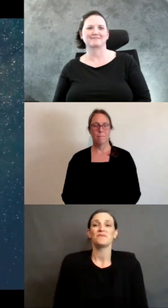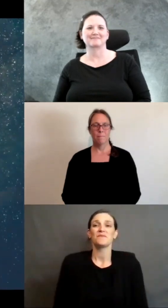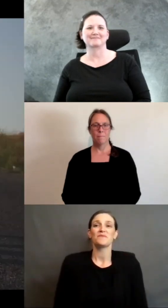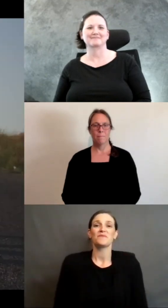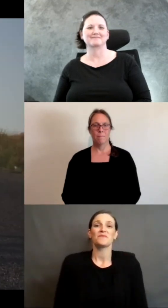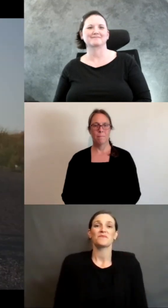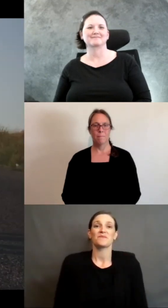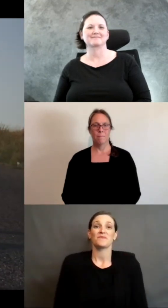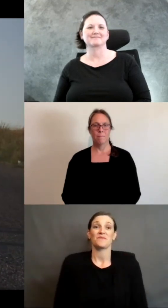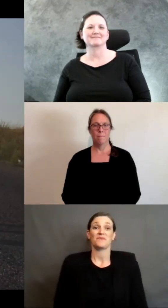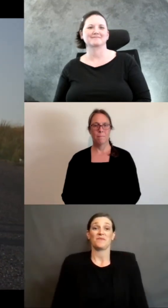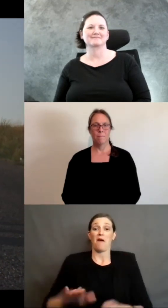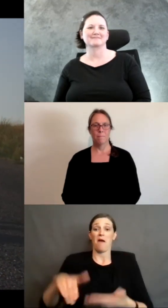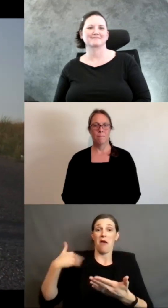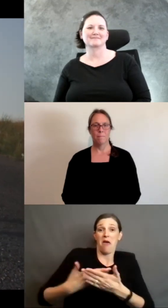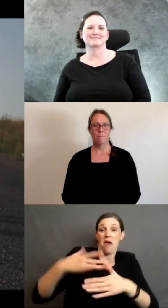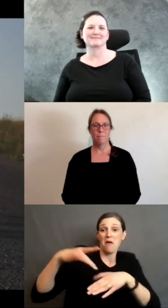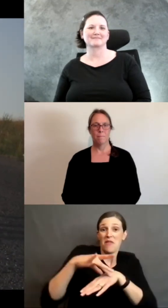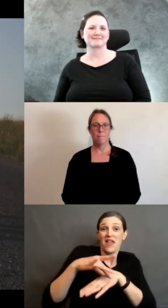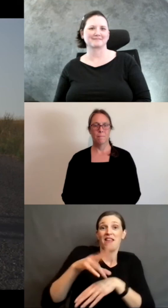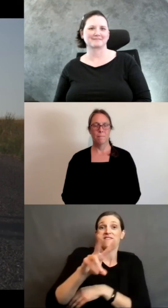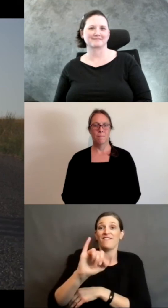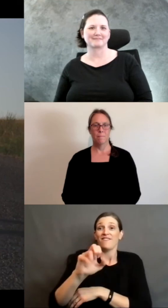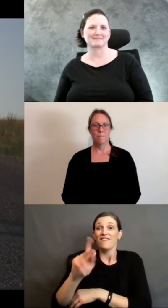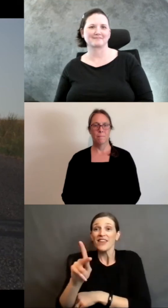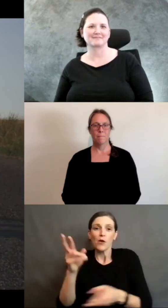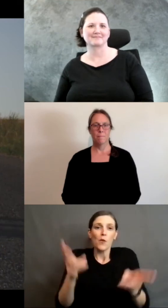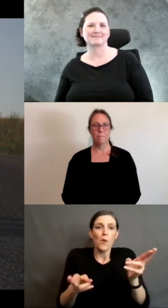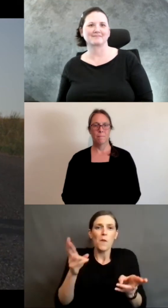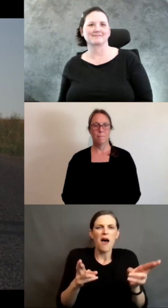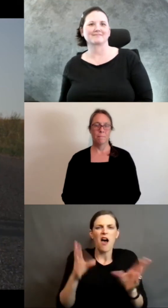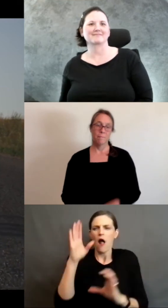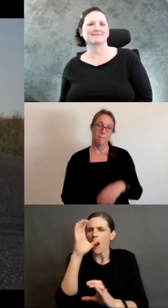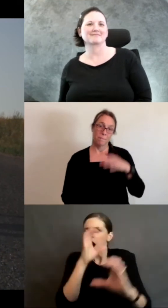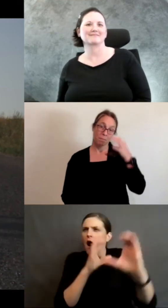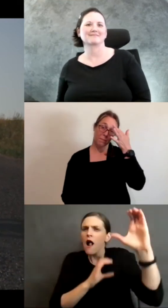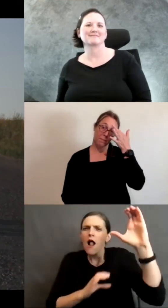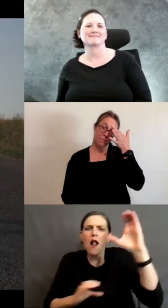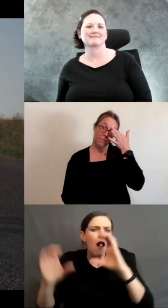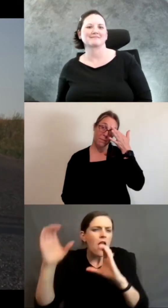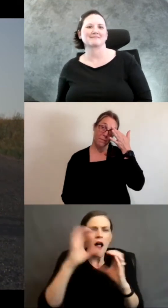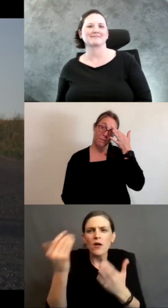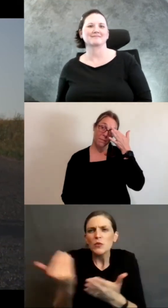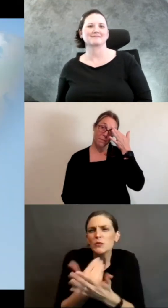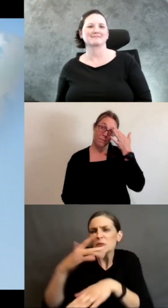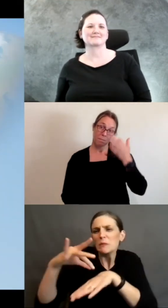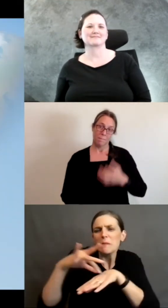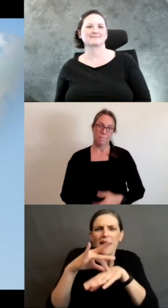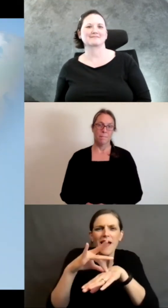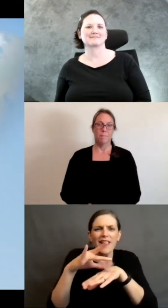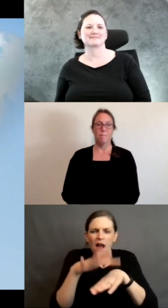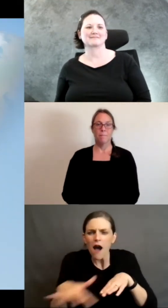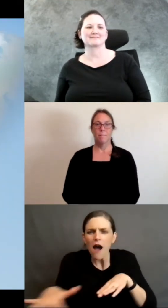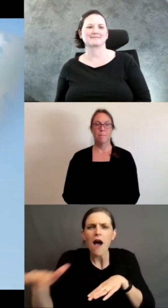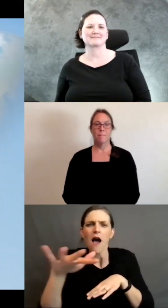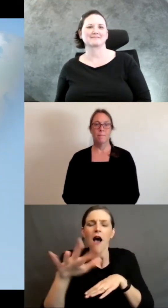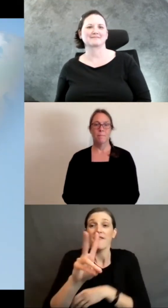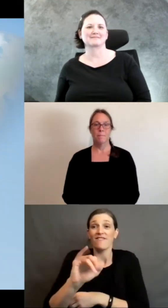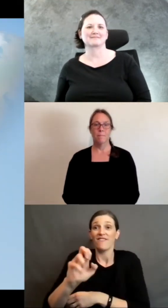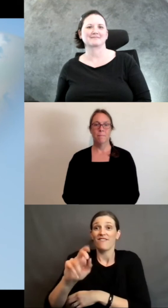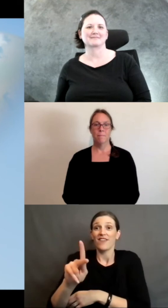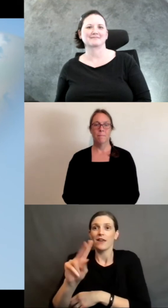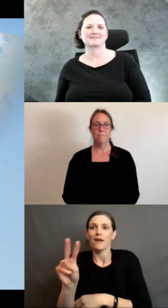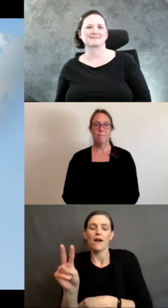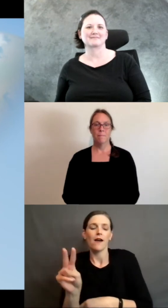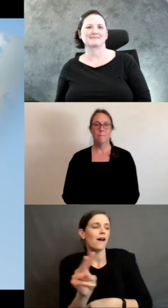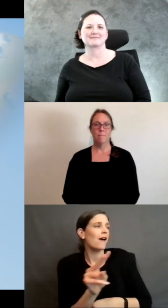On the planet, Vicky and the robot explore the new world of the planet's surface. Vicky turns back, looking